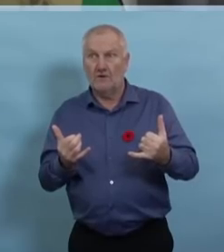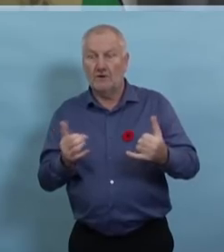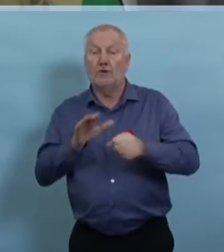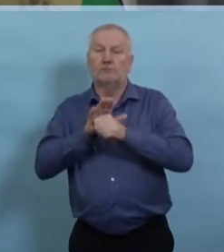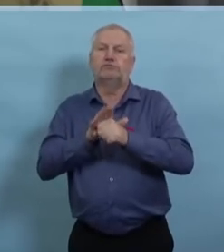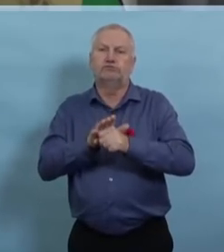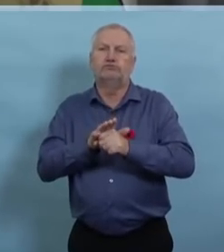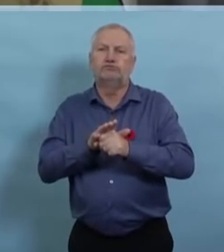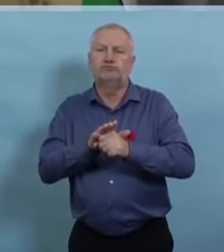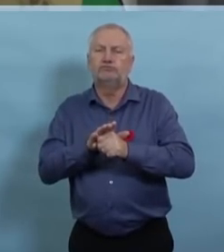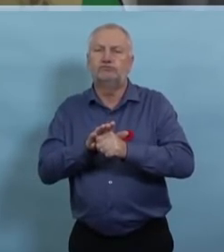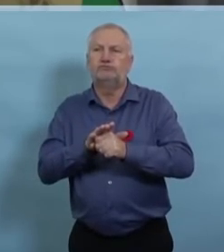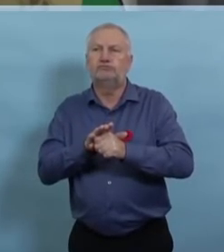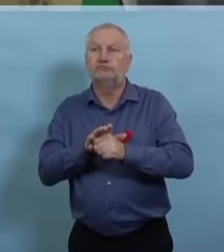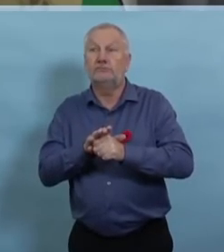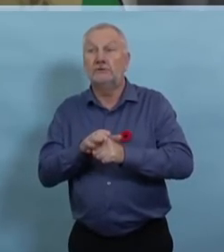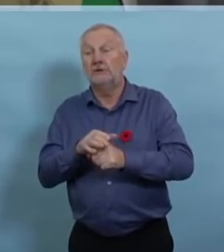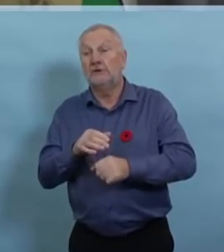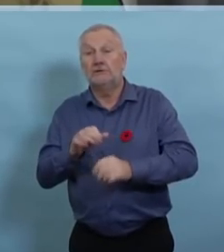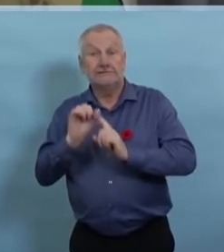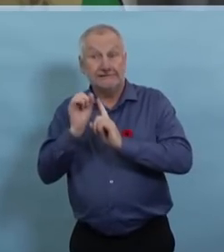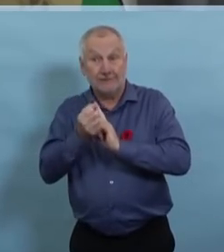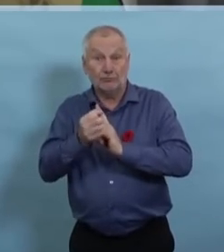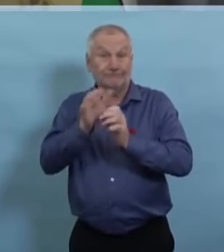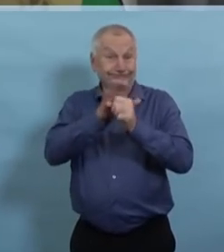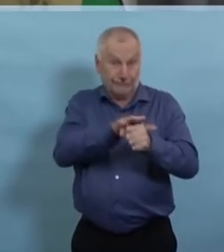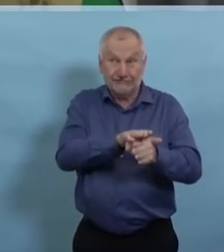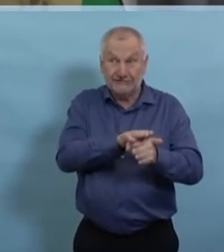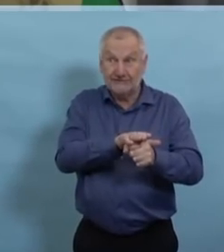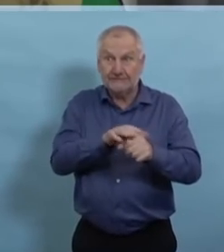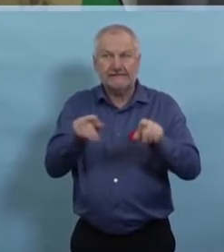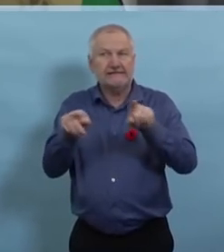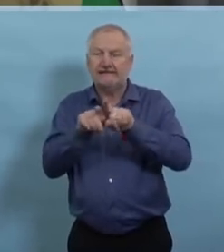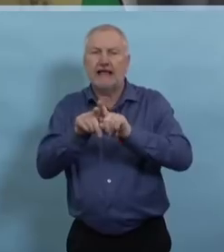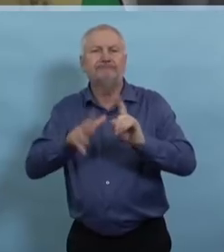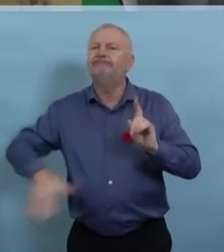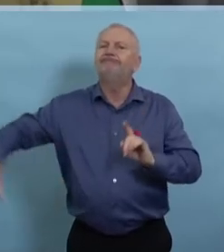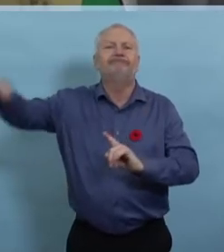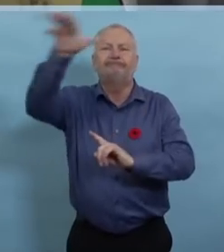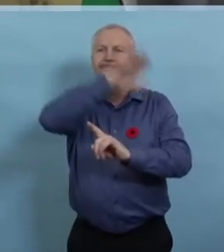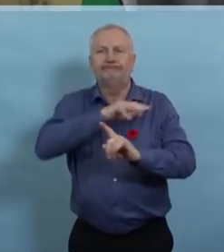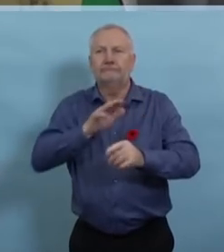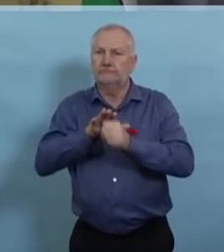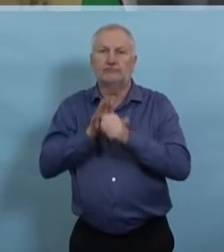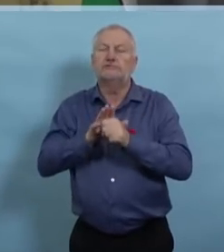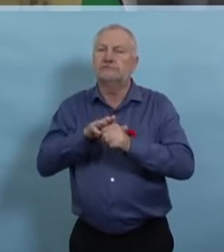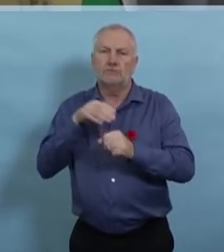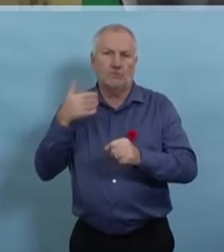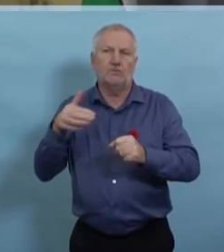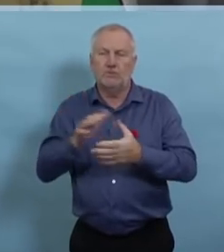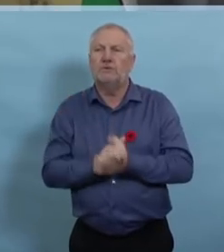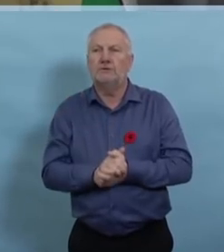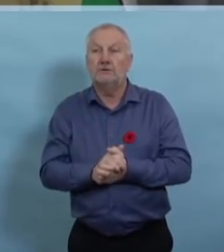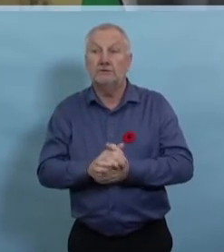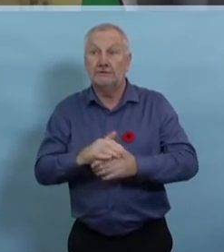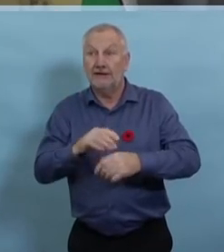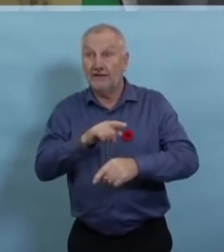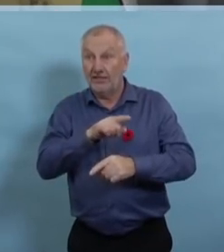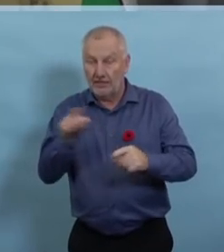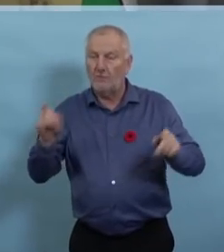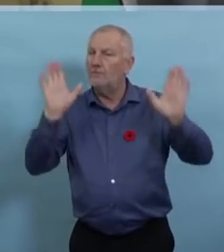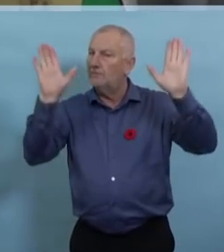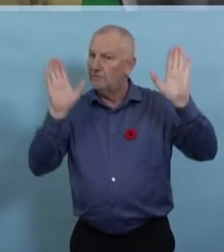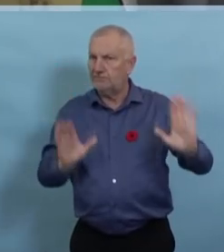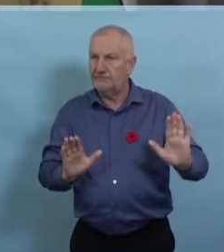stressful situation, as much of society is. But they're doing a tremendous job. And that's confirmed by Dr. Rusin in